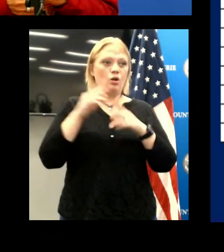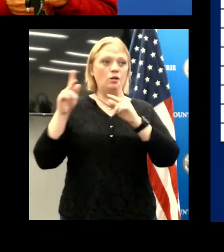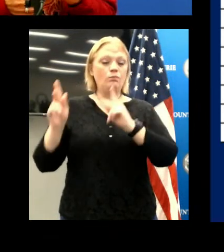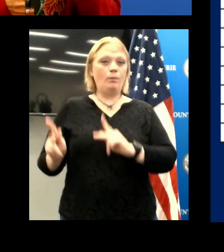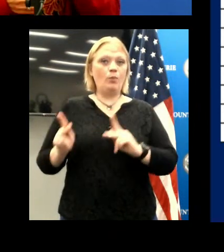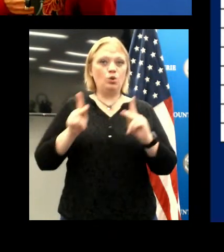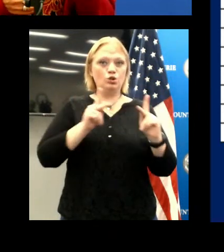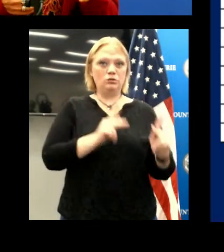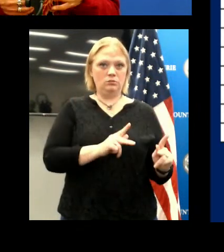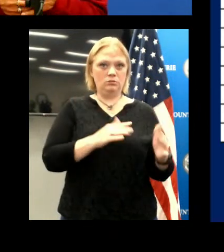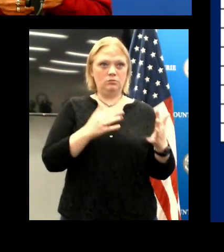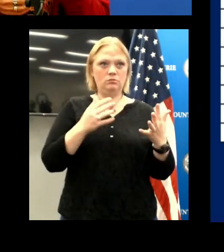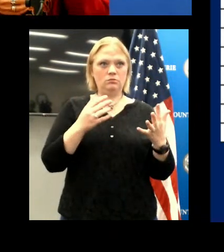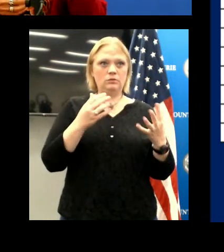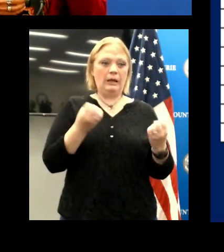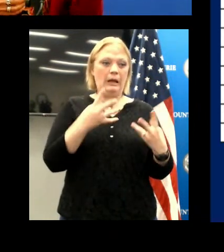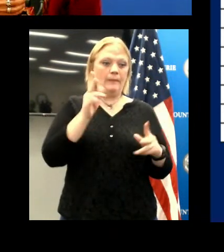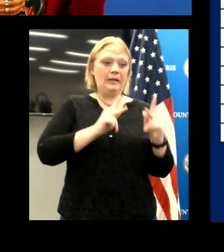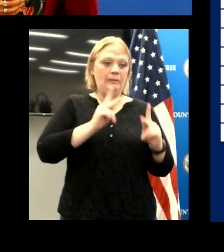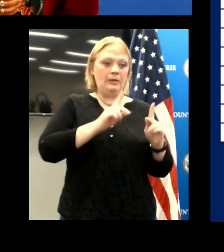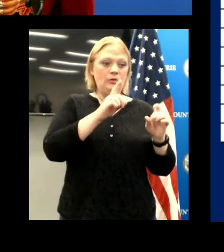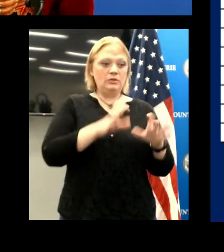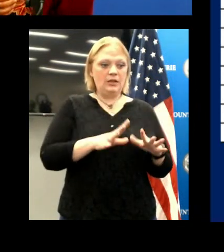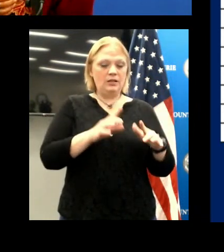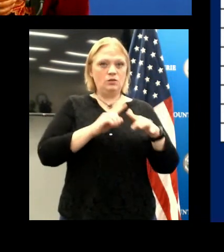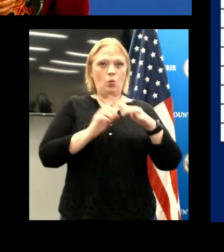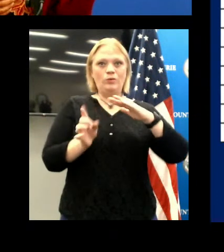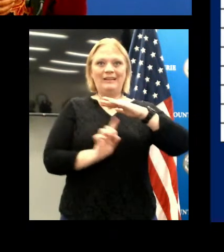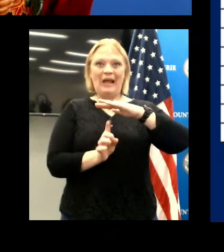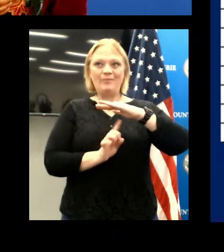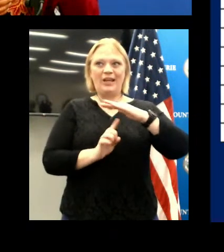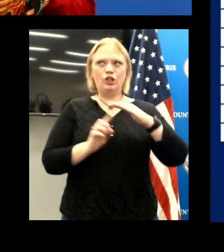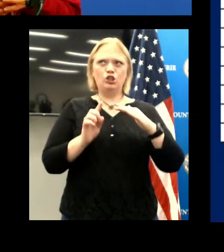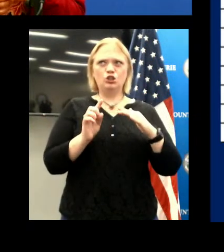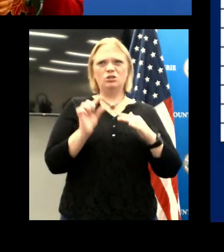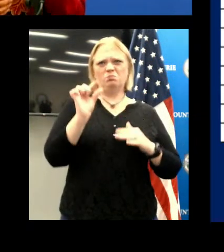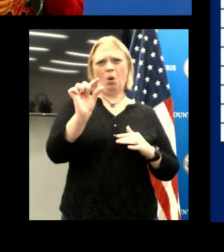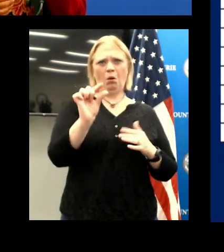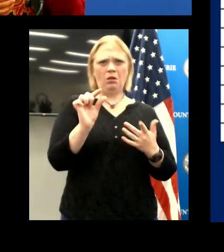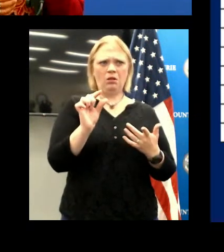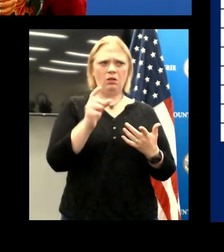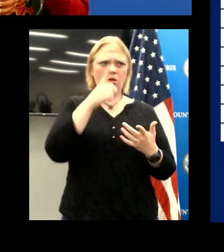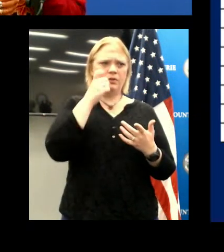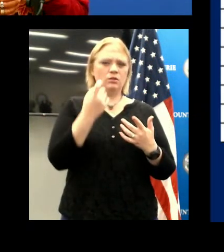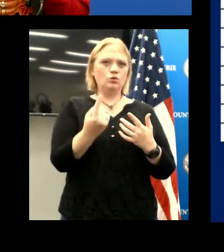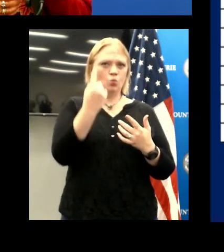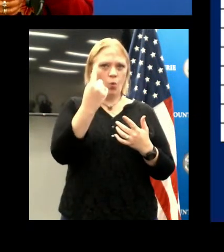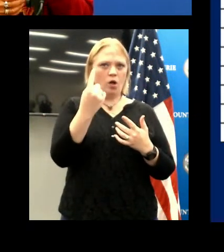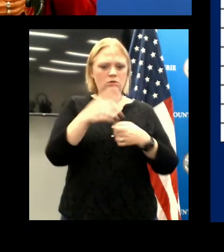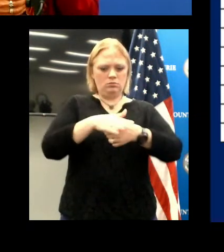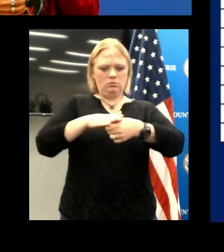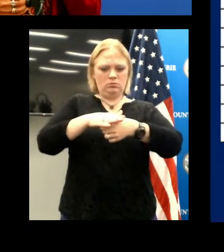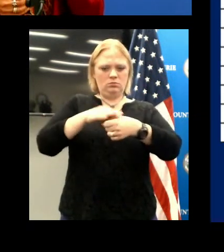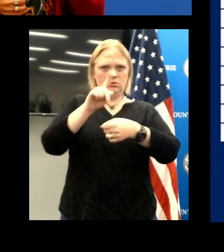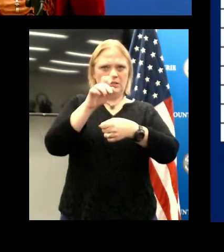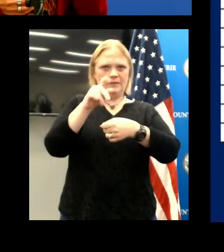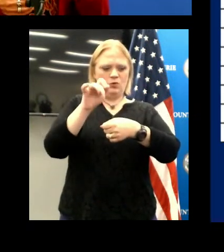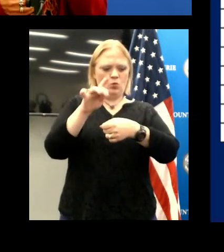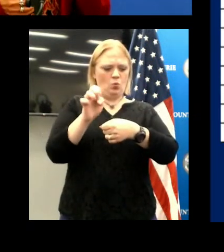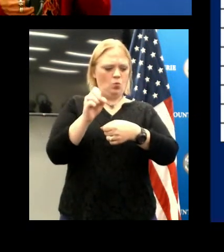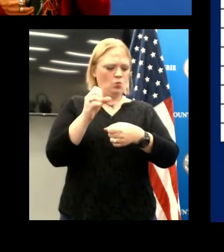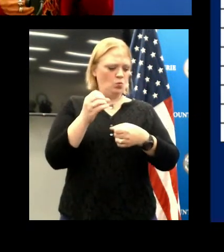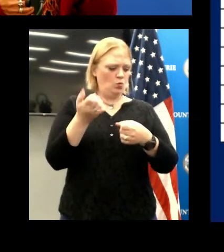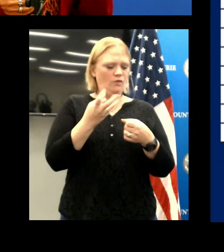proportions of the number of people tested. So the denominators are relatively small because it's just one zip code, and so just a